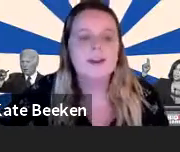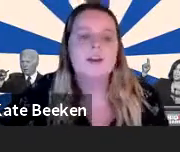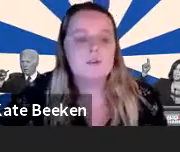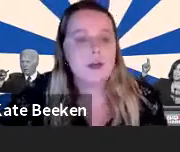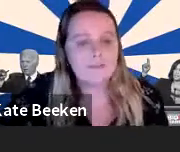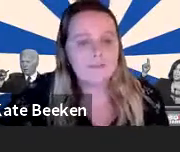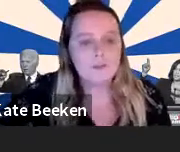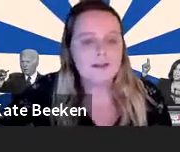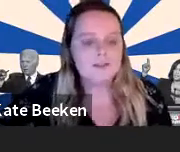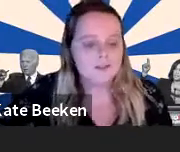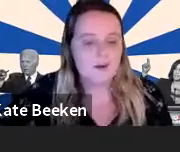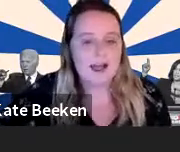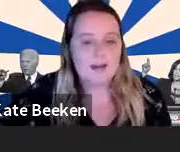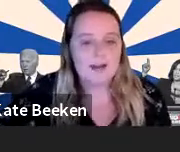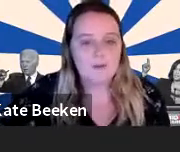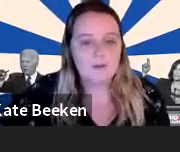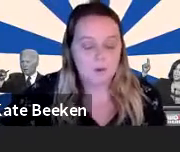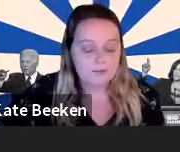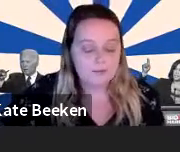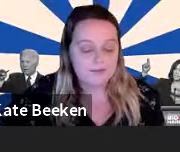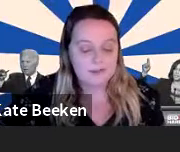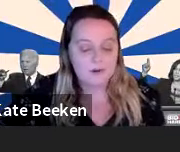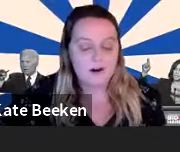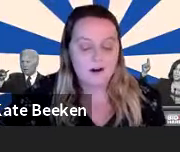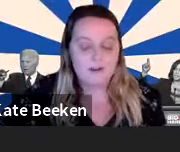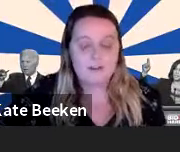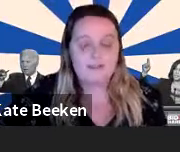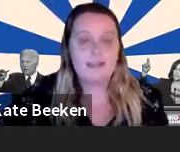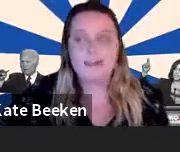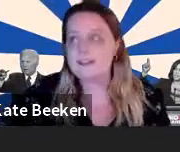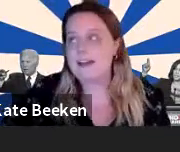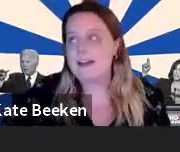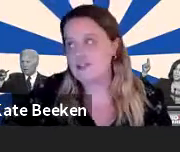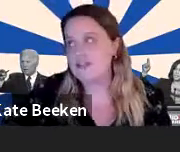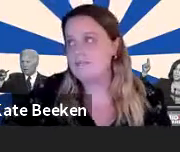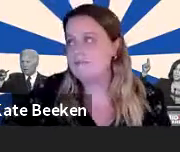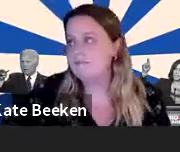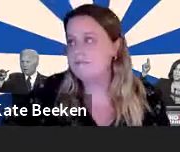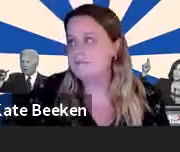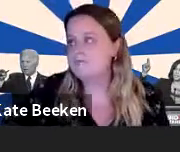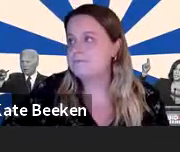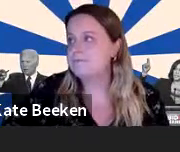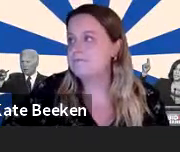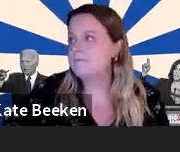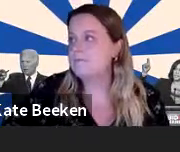stage. So if you have a few minutes, go ahead and record that video on the latest action.